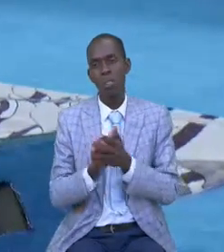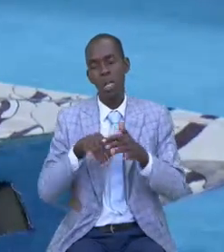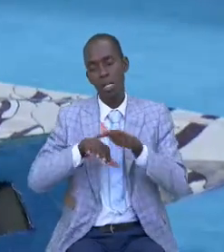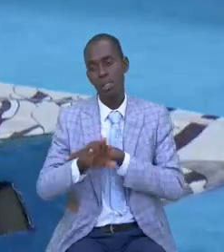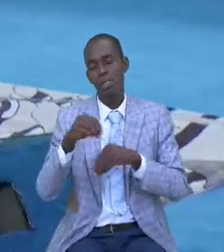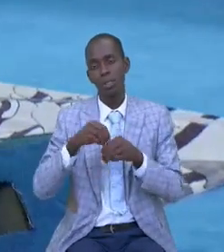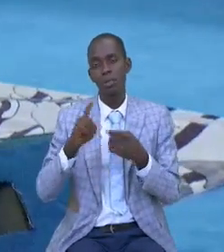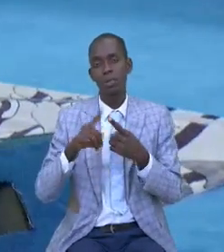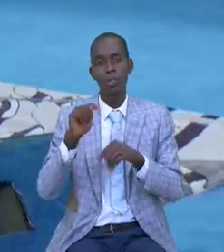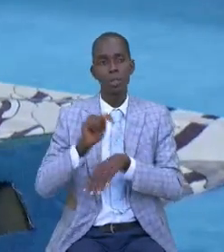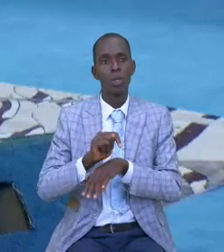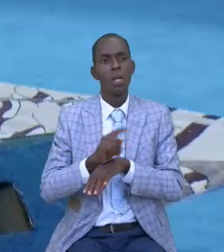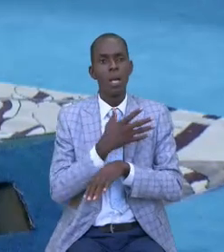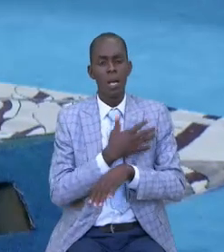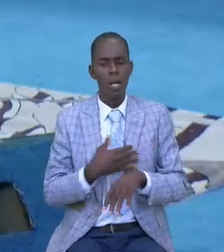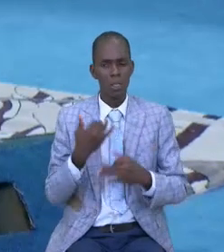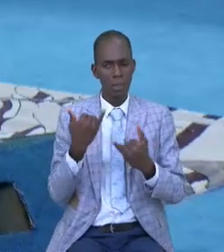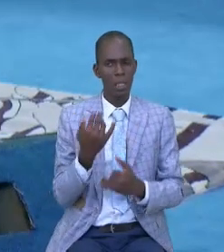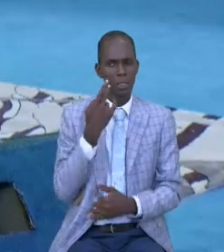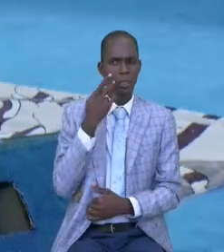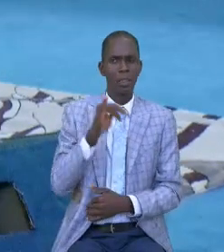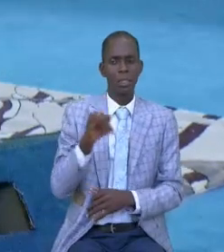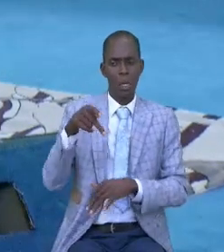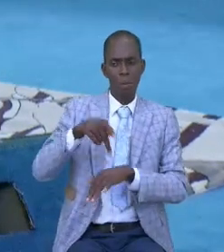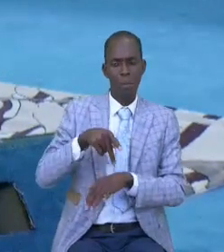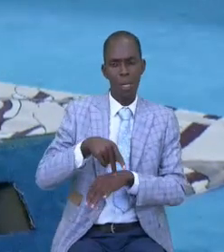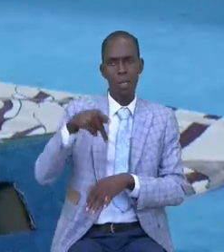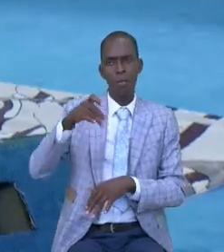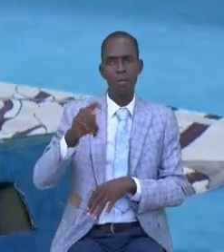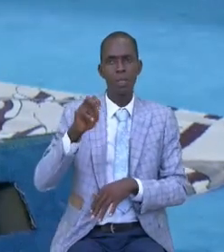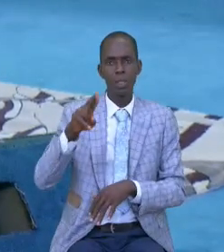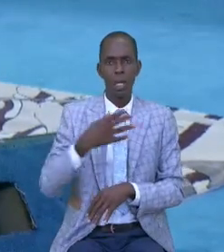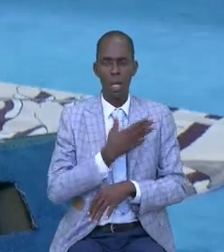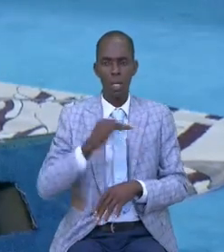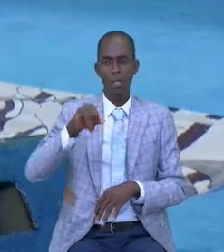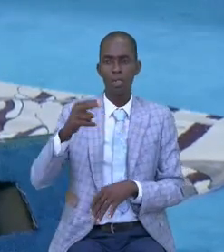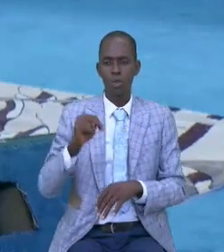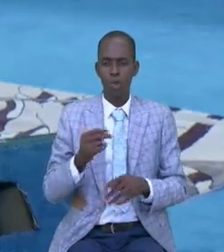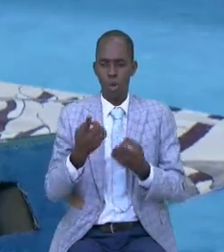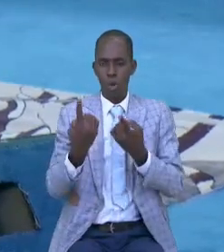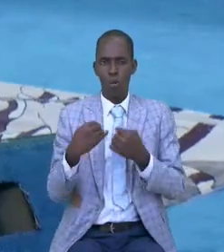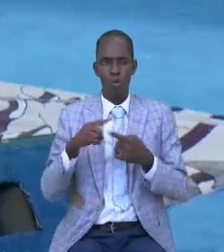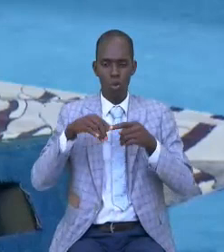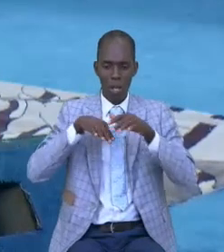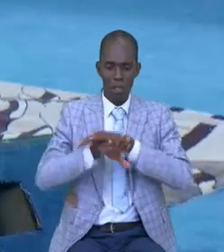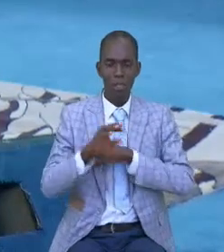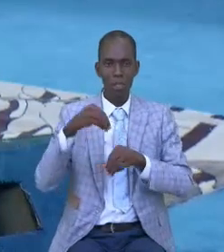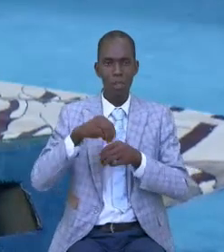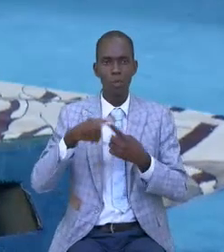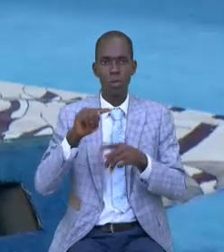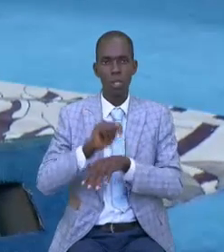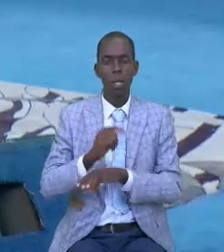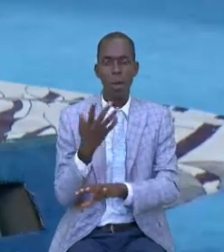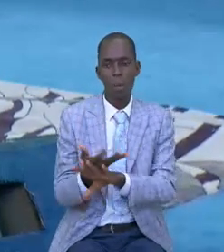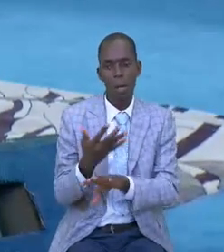who seen Peter and John about to go into the temple, asked an alms. And